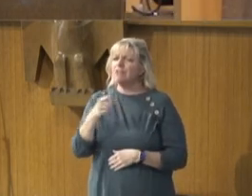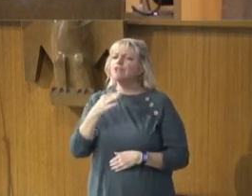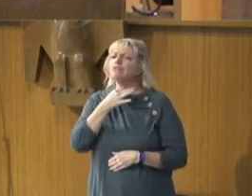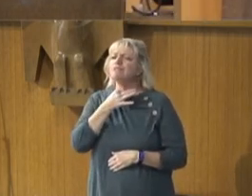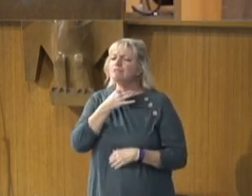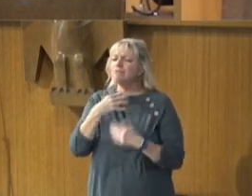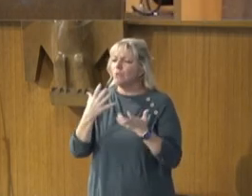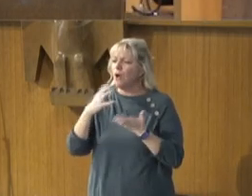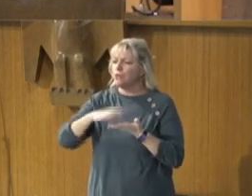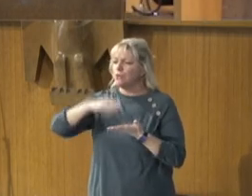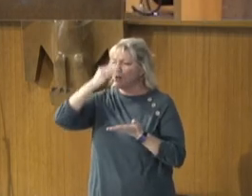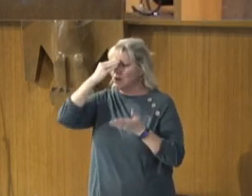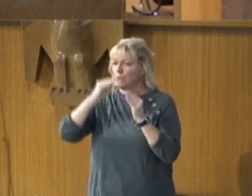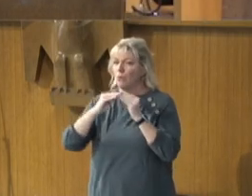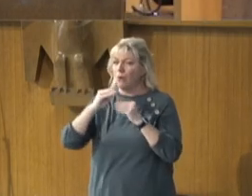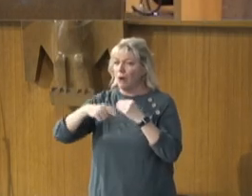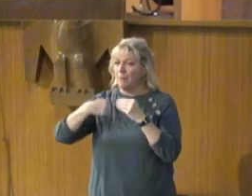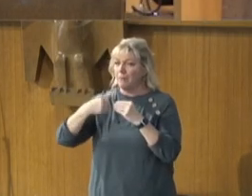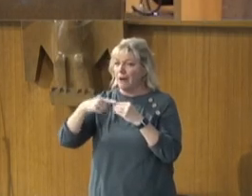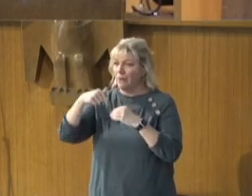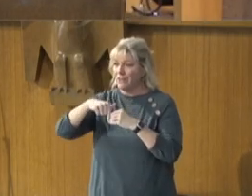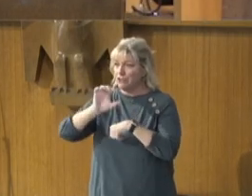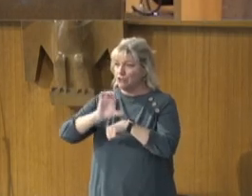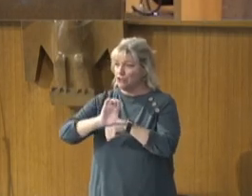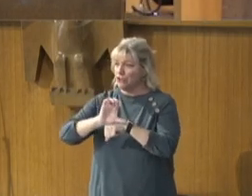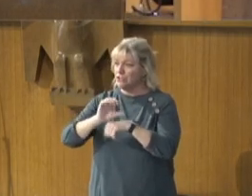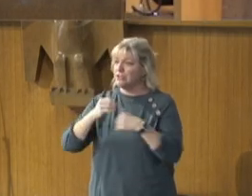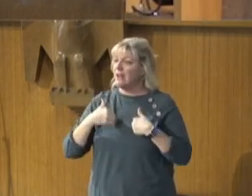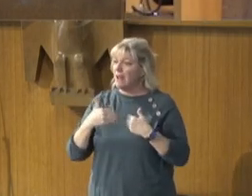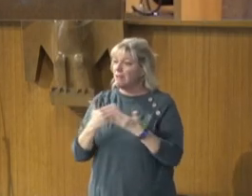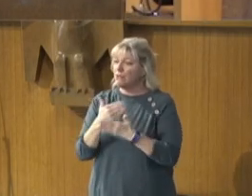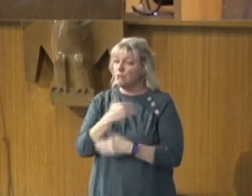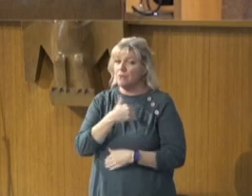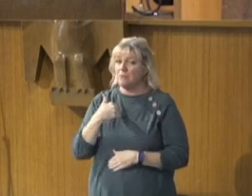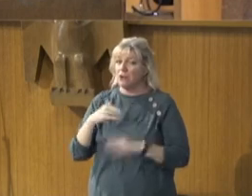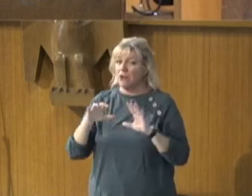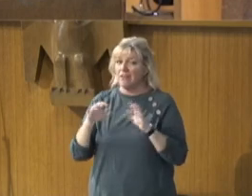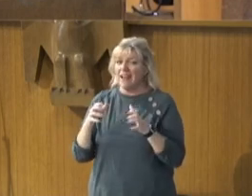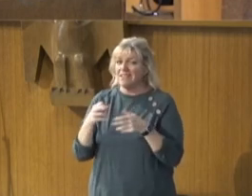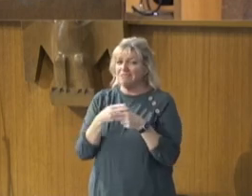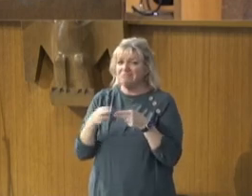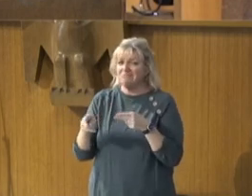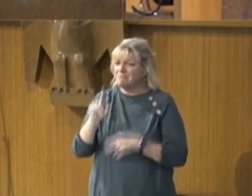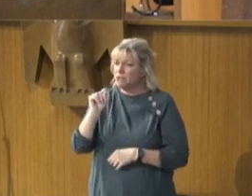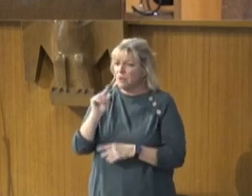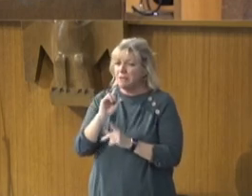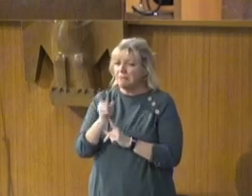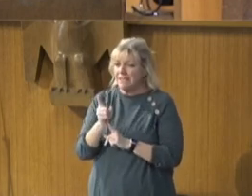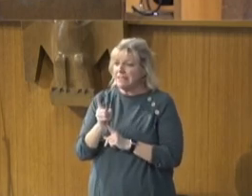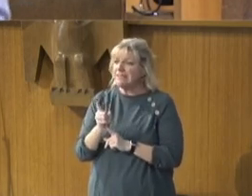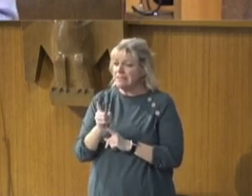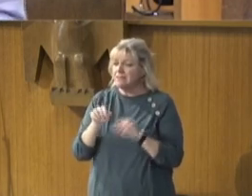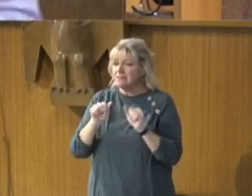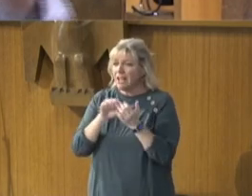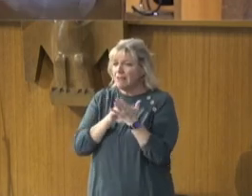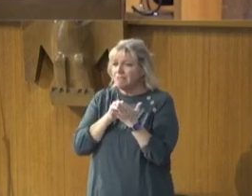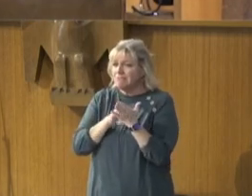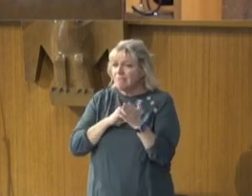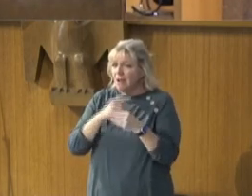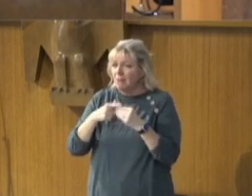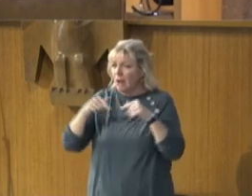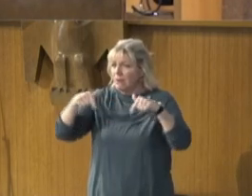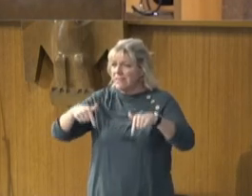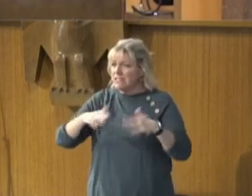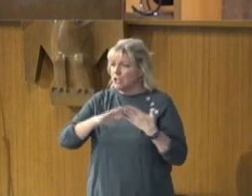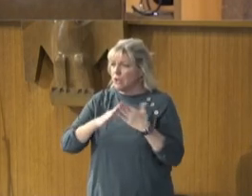and the denomination, to a new member class. It'll be about 20 minutes, and it's a great way to learn more about this community. It's